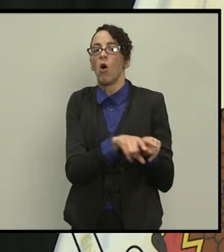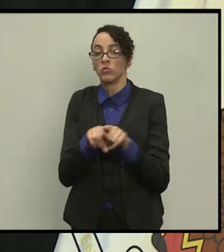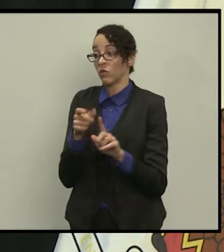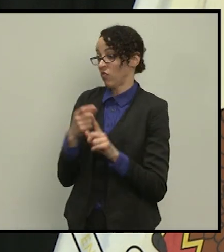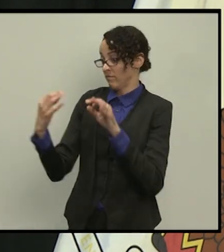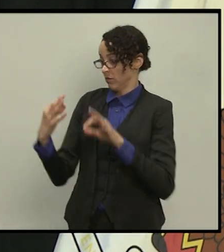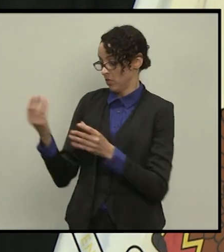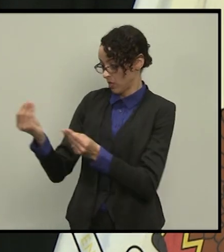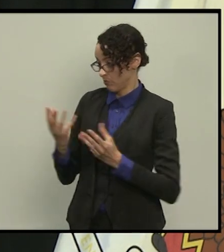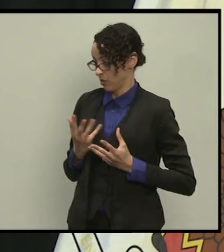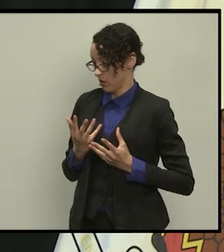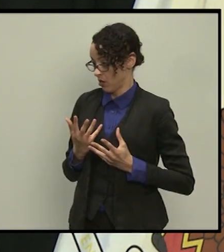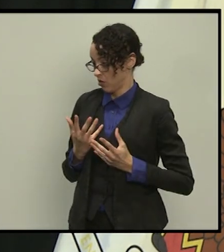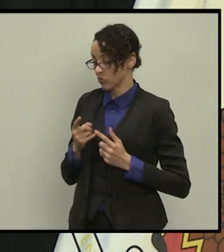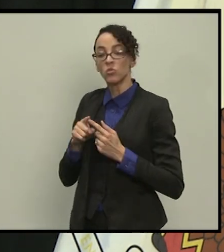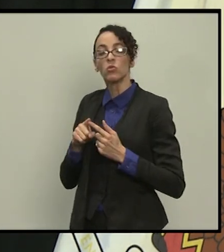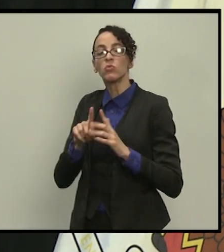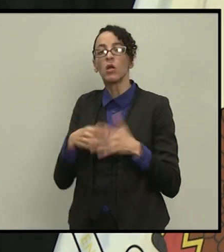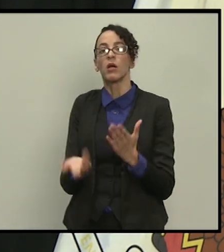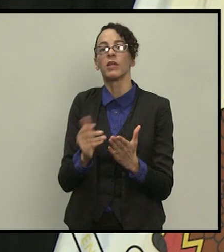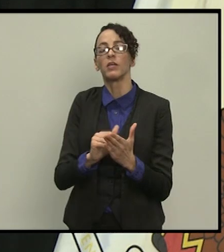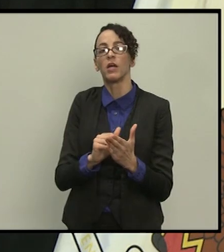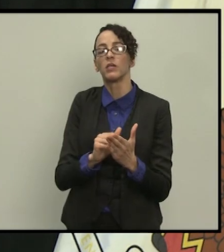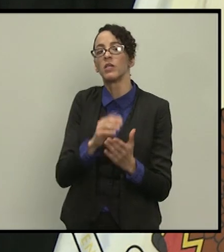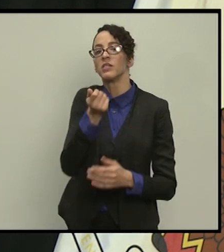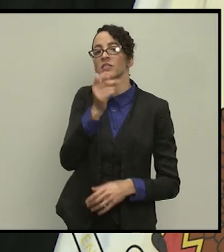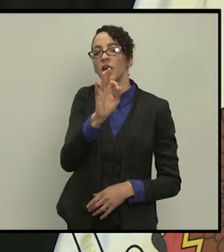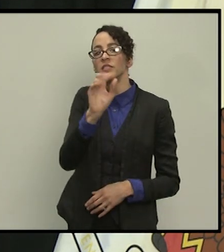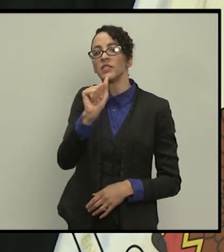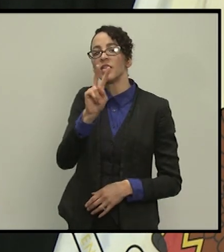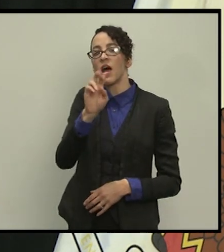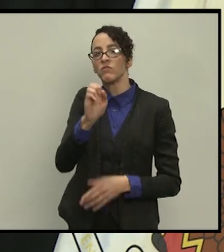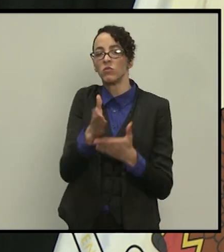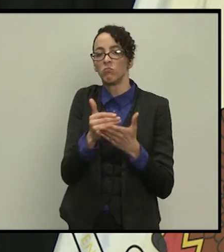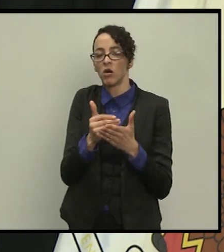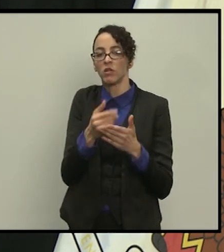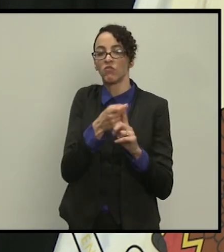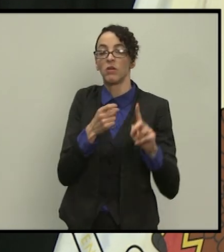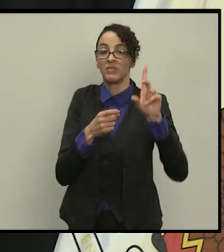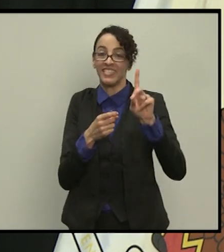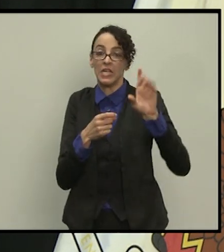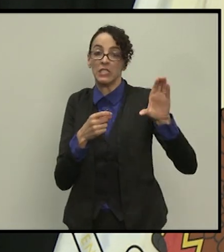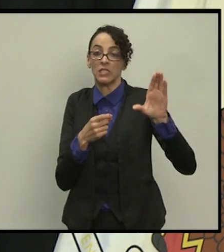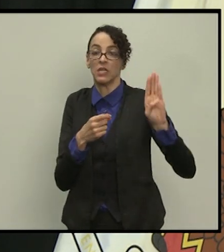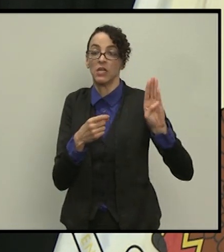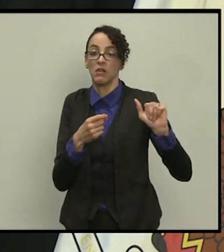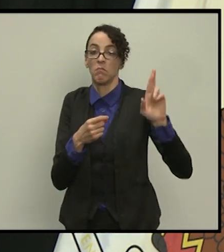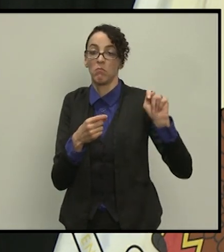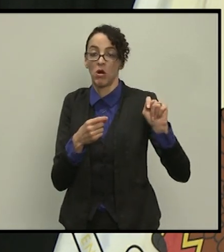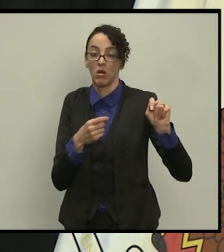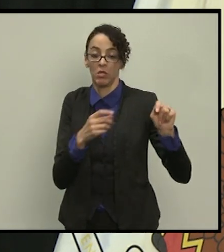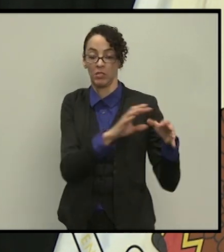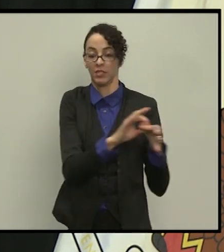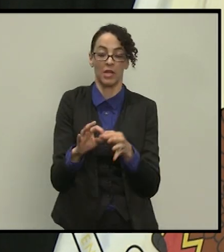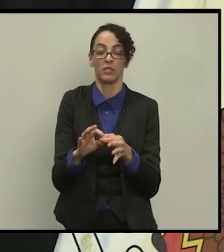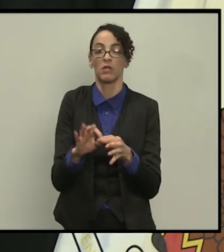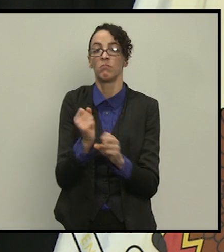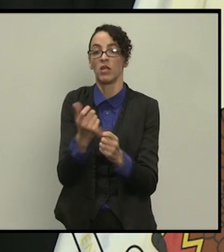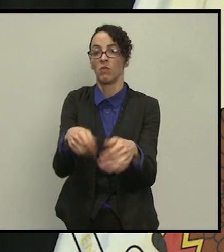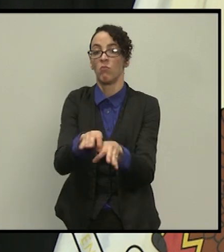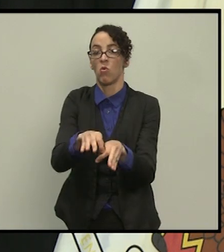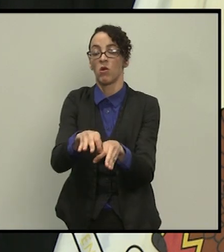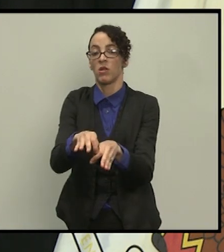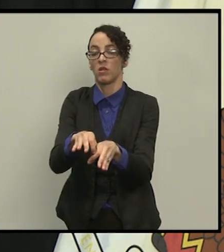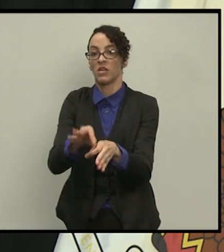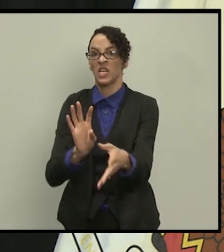28th 19th Avenue, running from Daly City BART up 19th Avenue, and making important connections to the N serving UCSF,